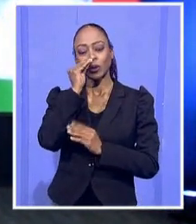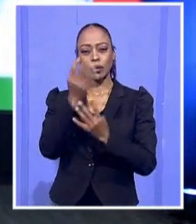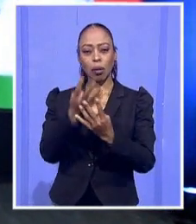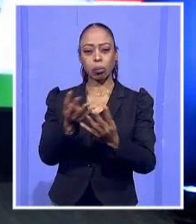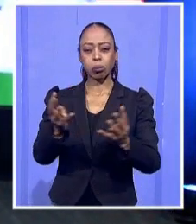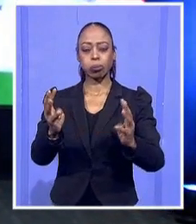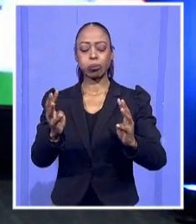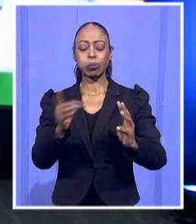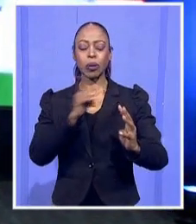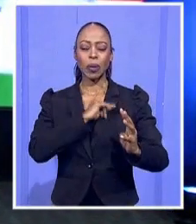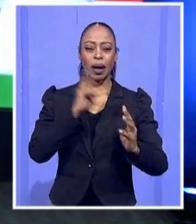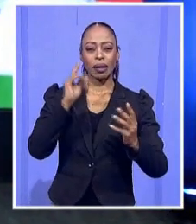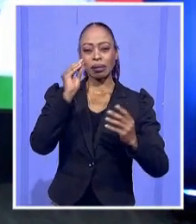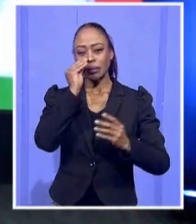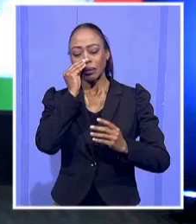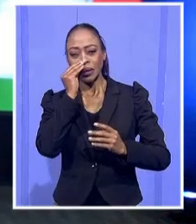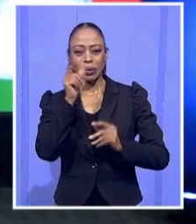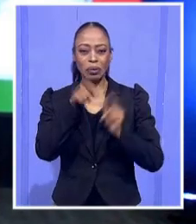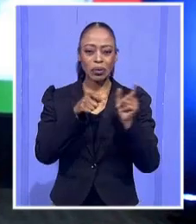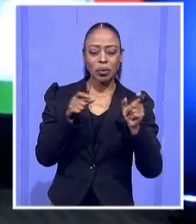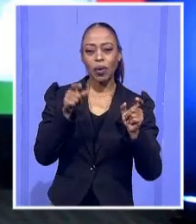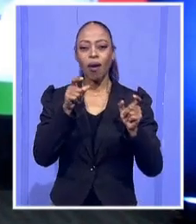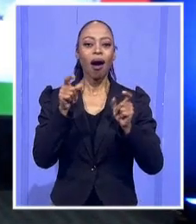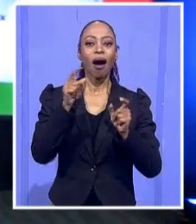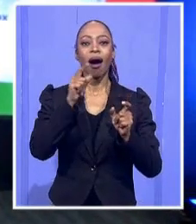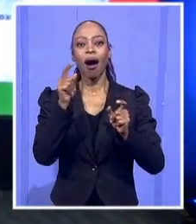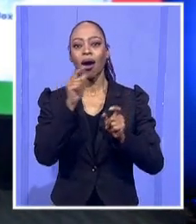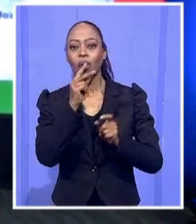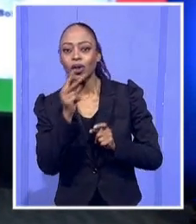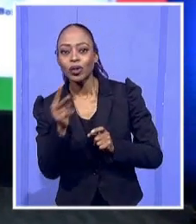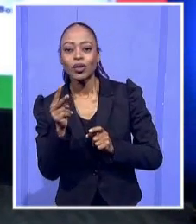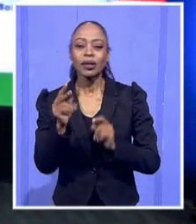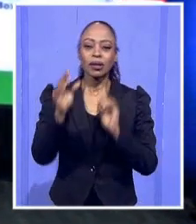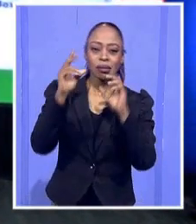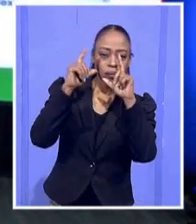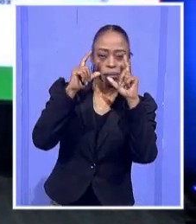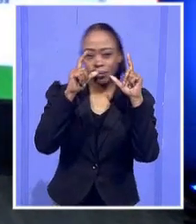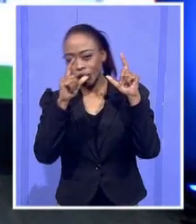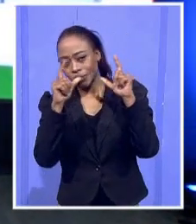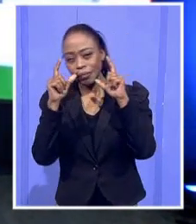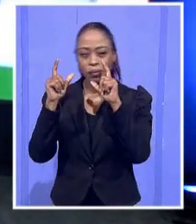can see, members of the media trying to catch a glimpse of Raila Odinga as he's just finished casting his ballot.